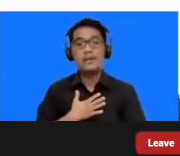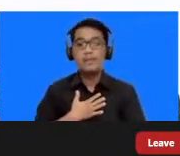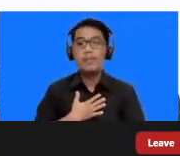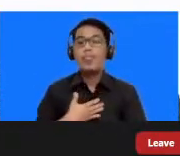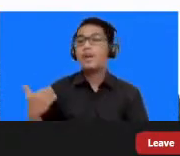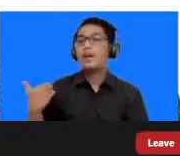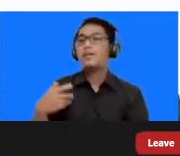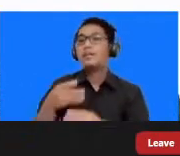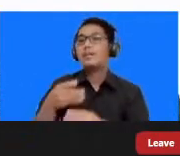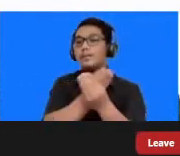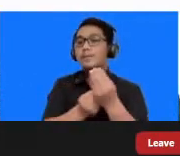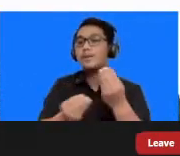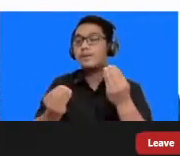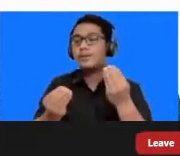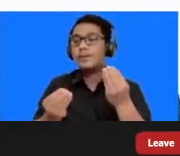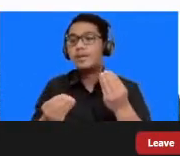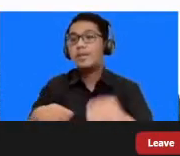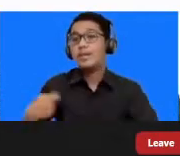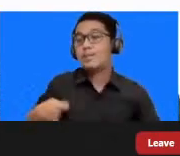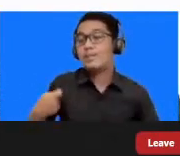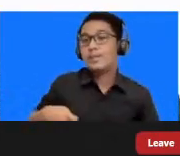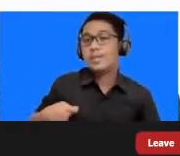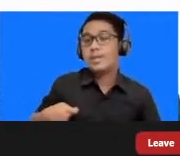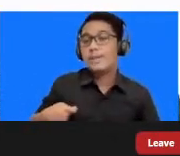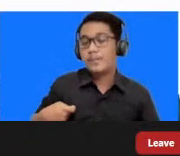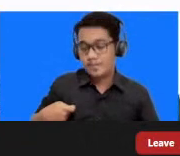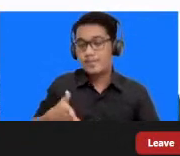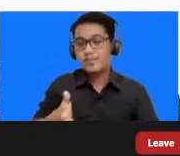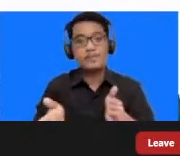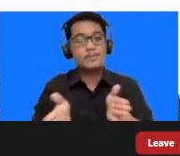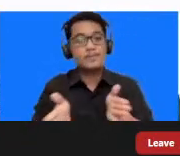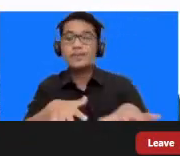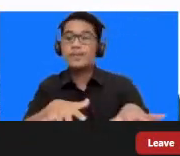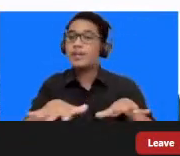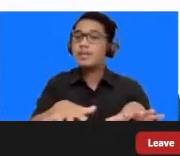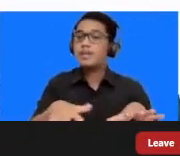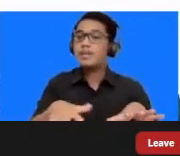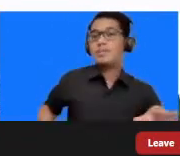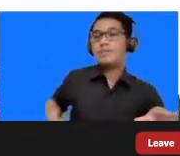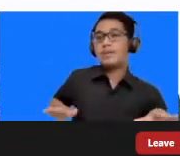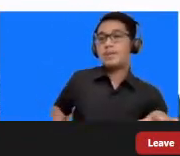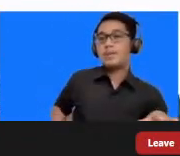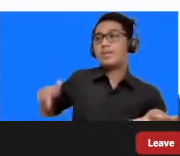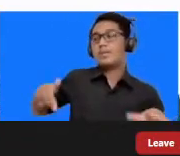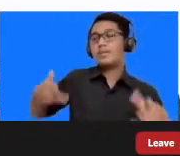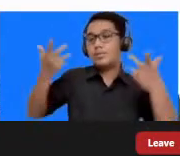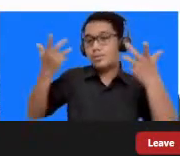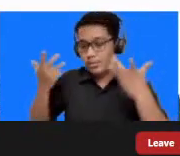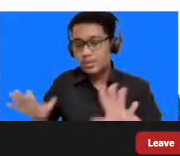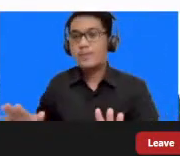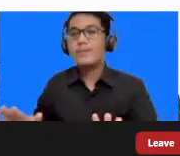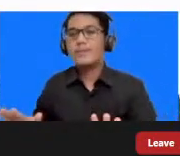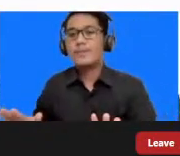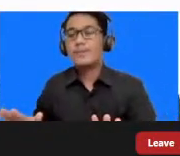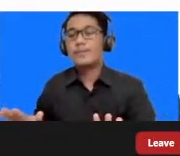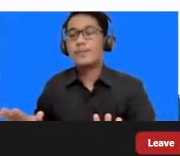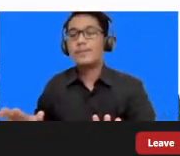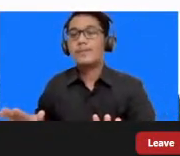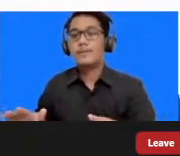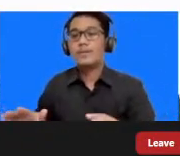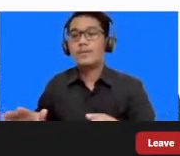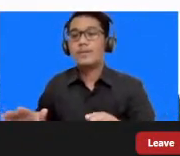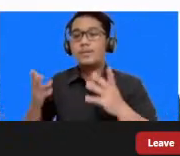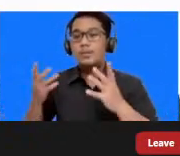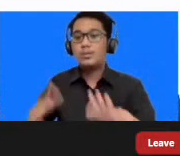Bangladesh, has been engaging in community-based disaster risk reduction since 1972. We are